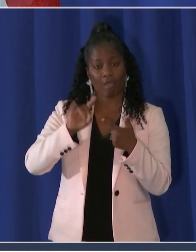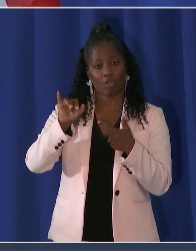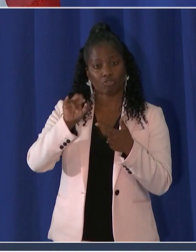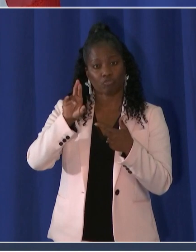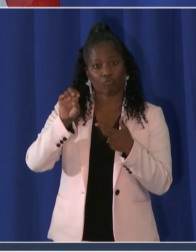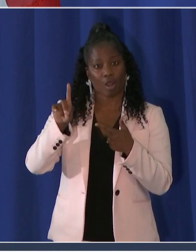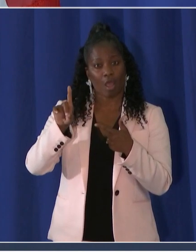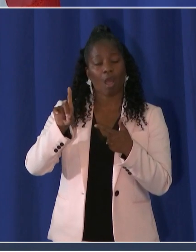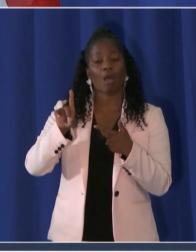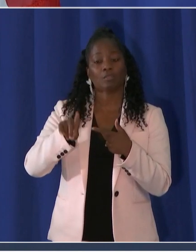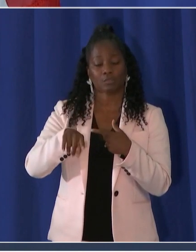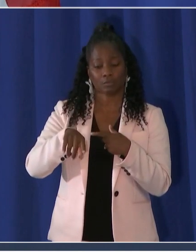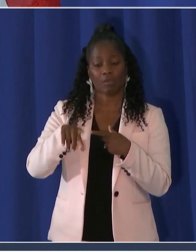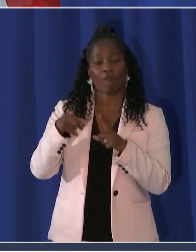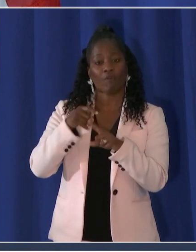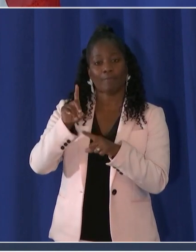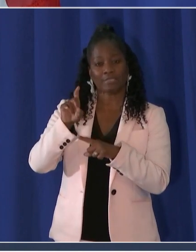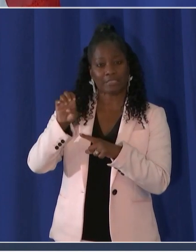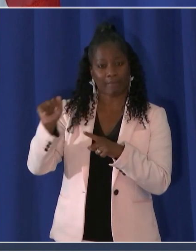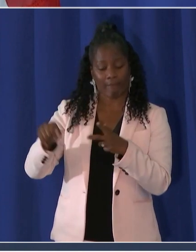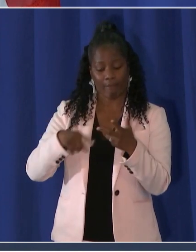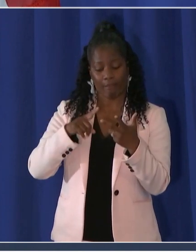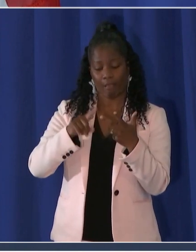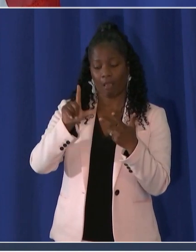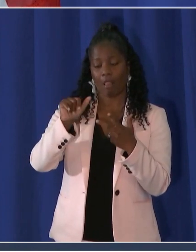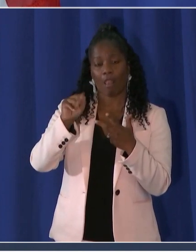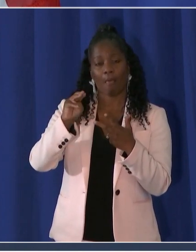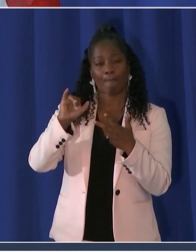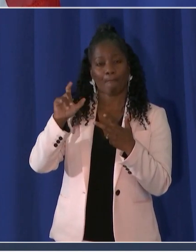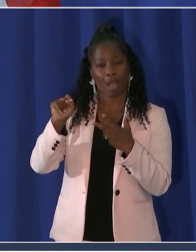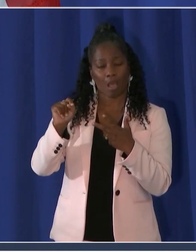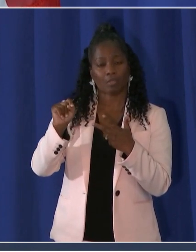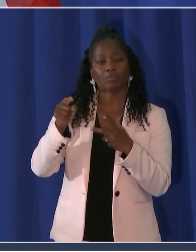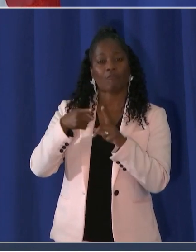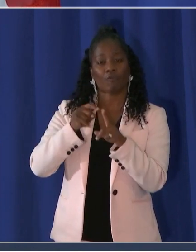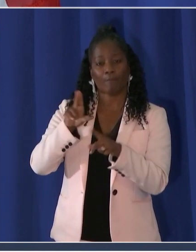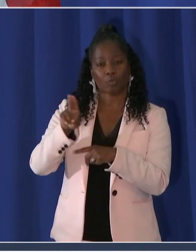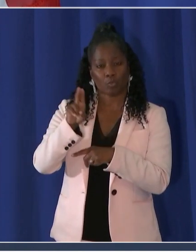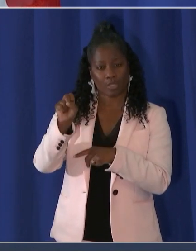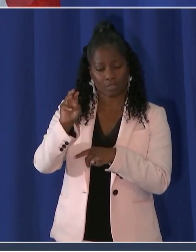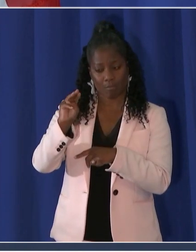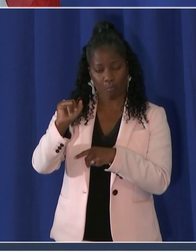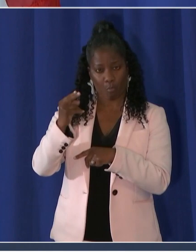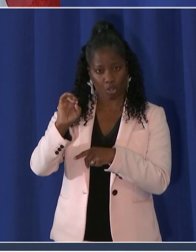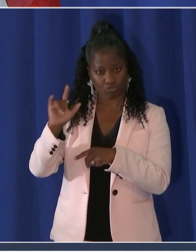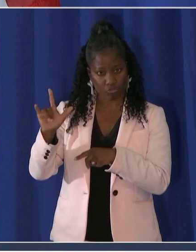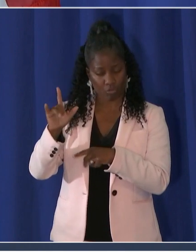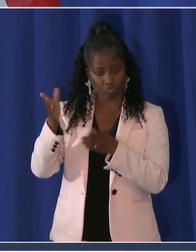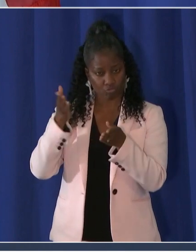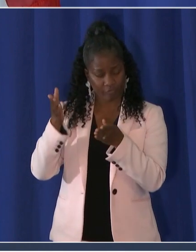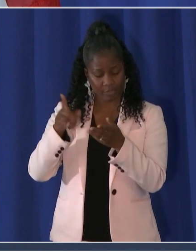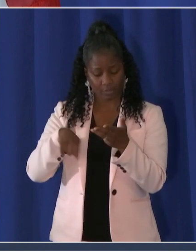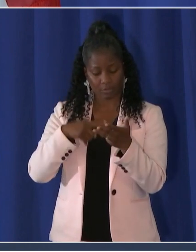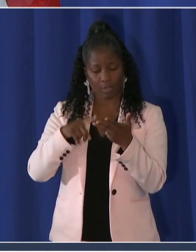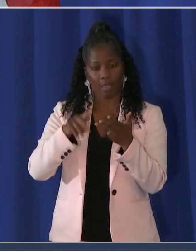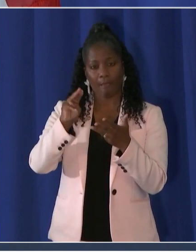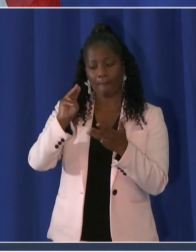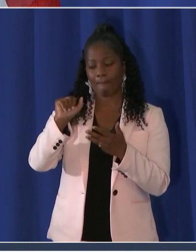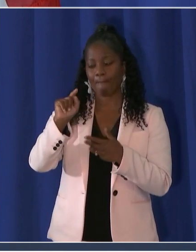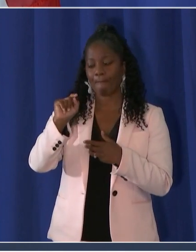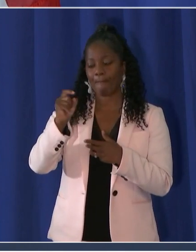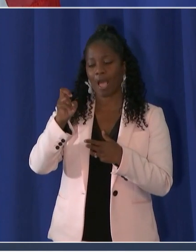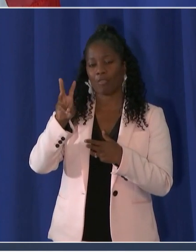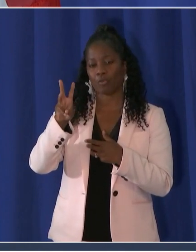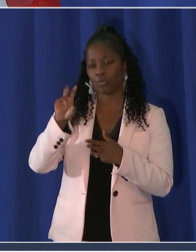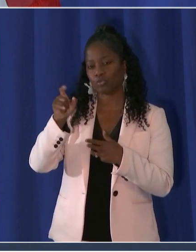Forget of the DEA, Lamont Ruffin of the United States Marshal Service, and Matthew Stoller of the United